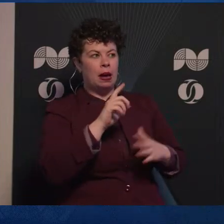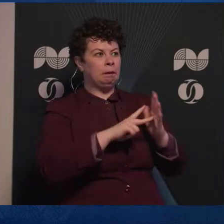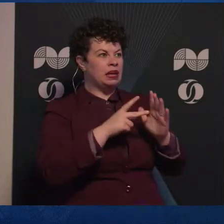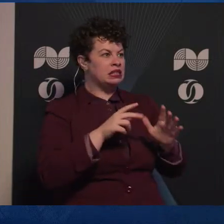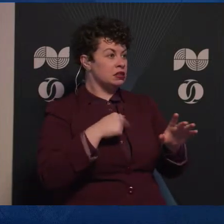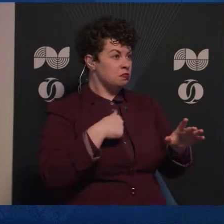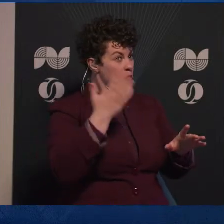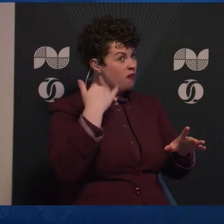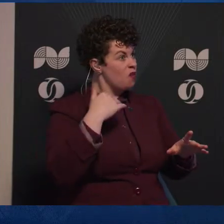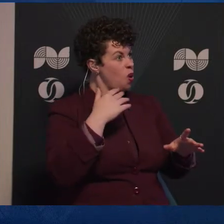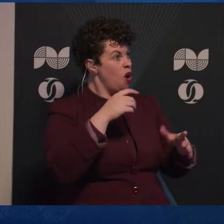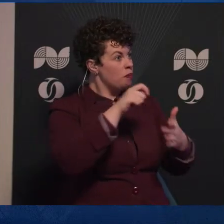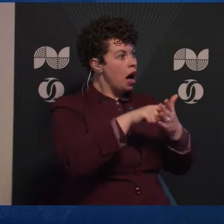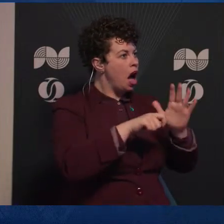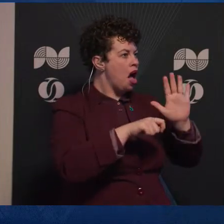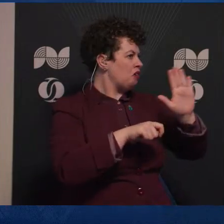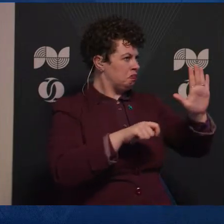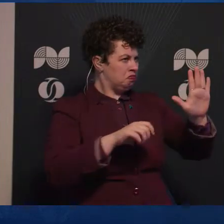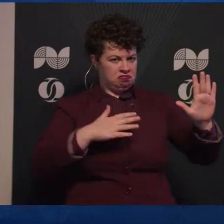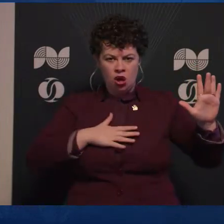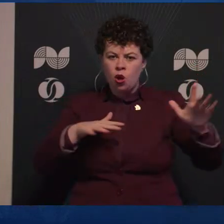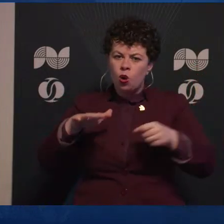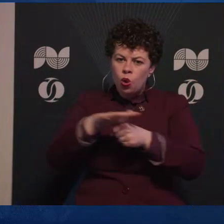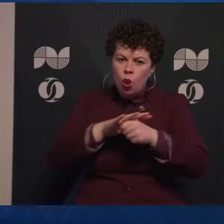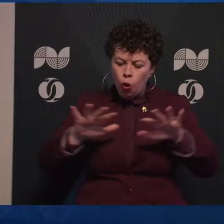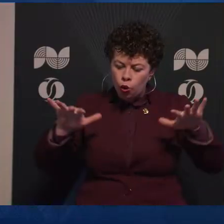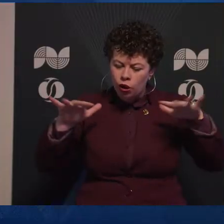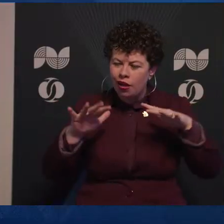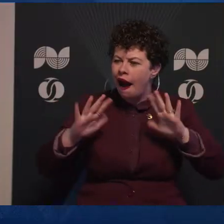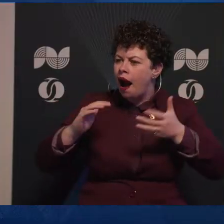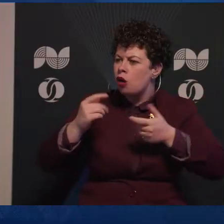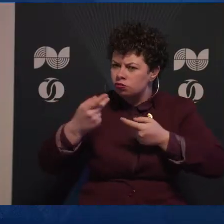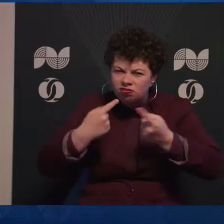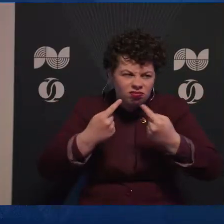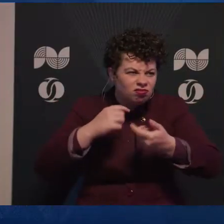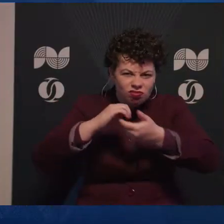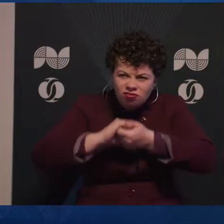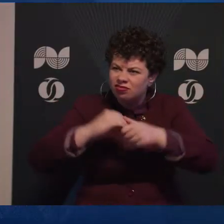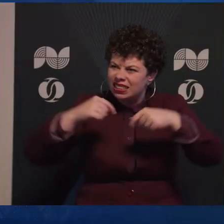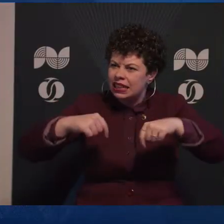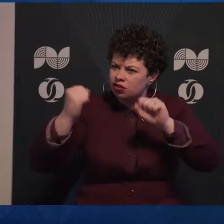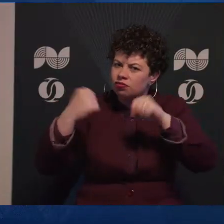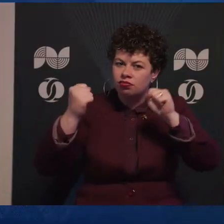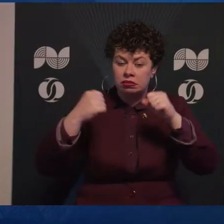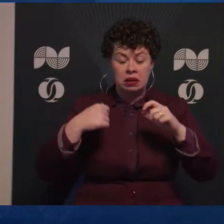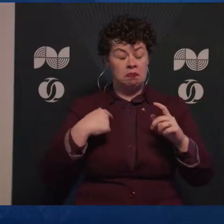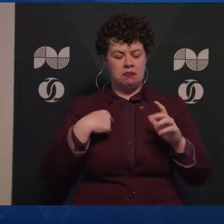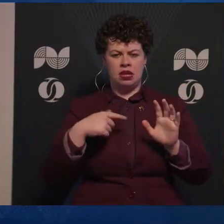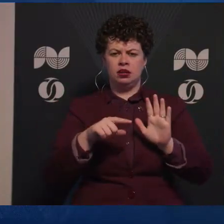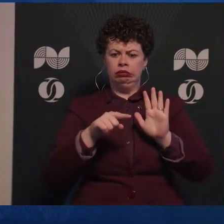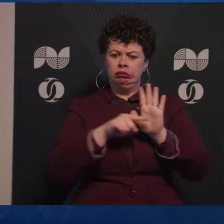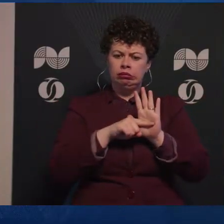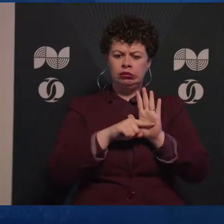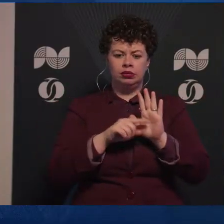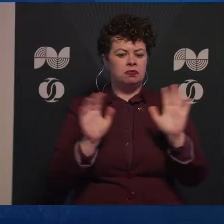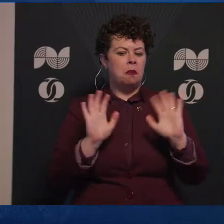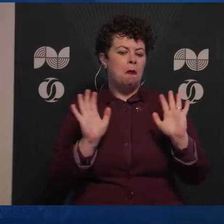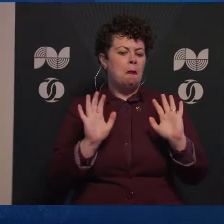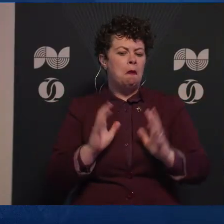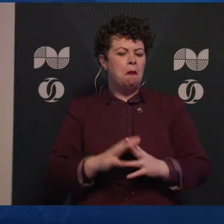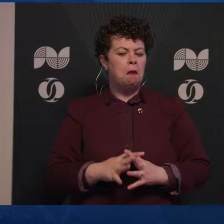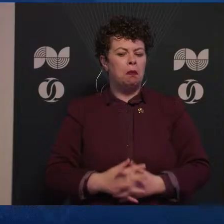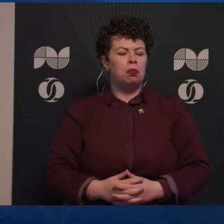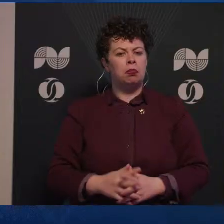for preferential regional trade agreements. So I wouldn't be as pessimistic, perhaps, as you are.